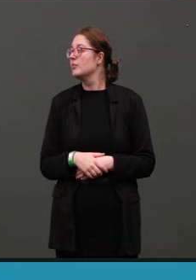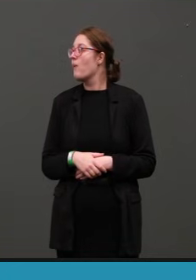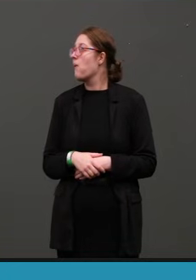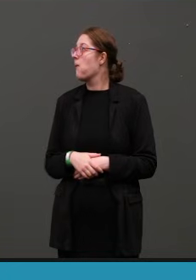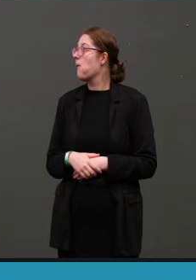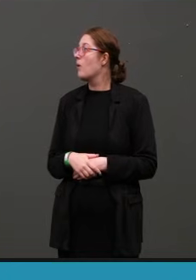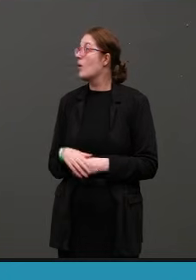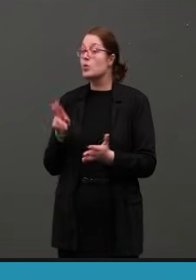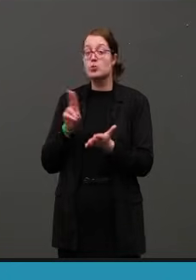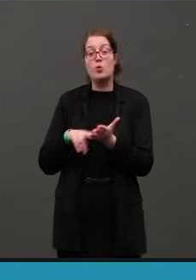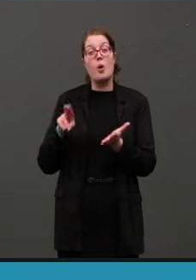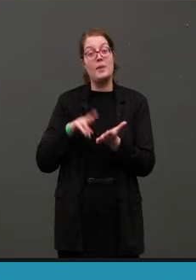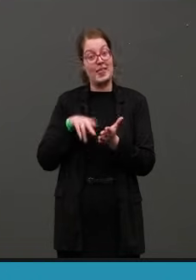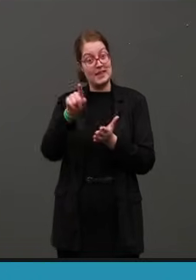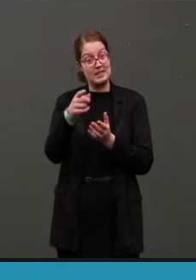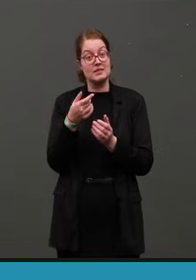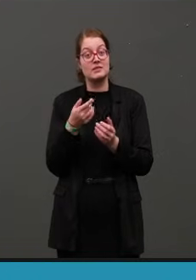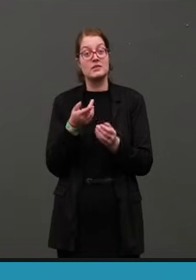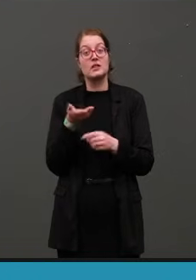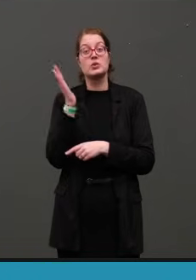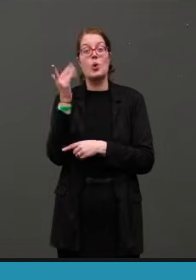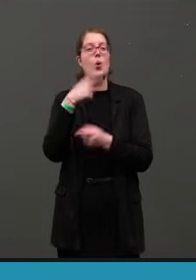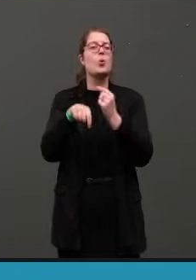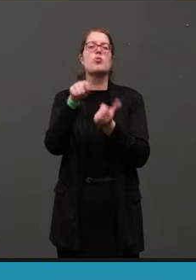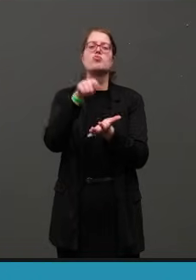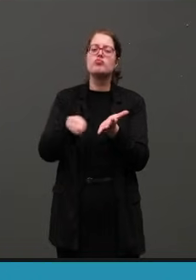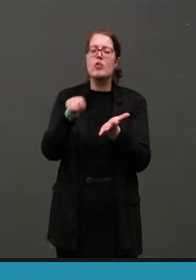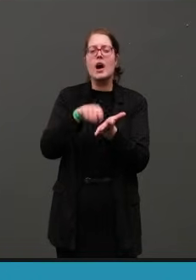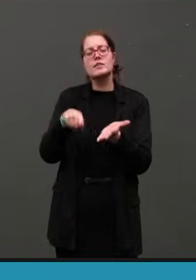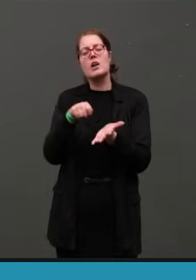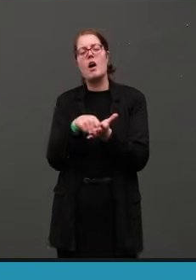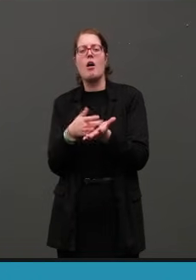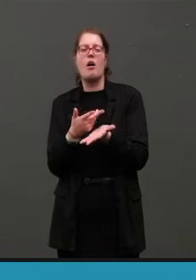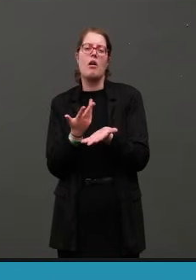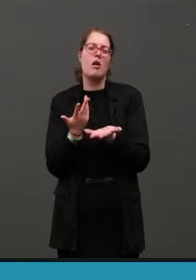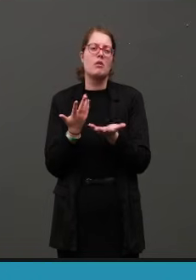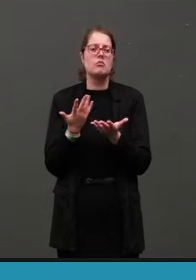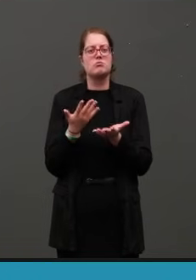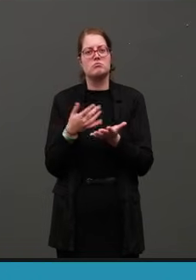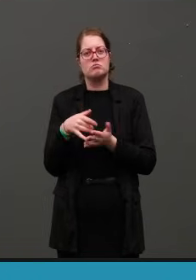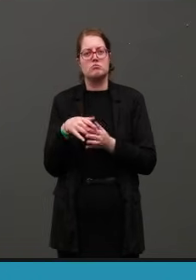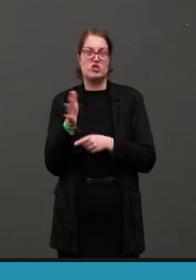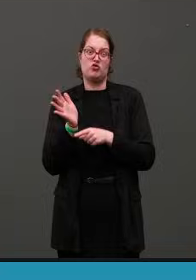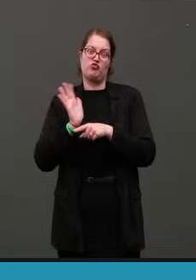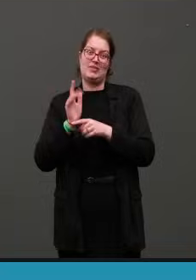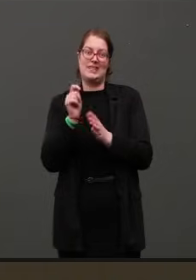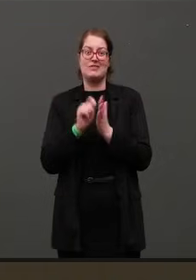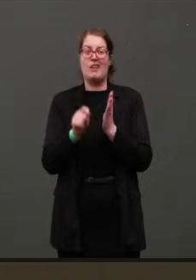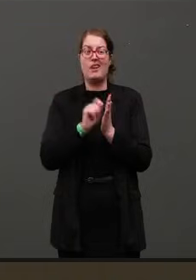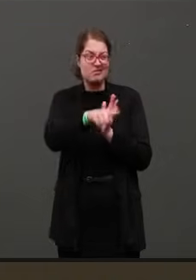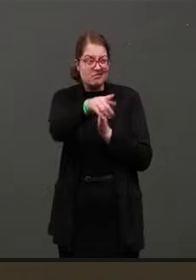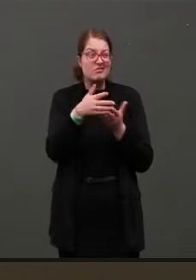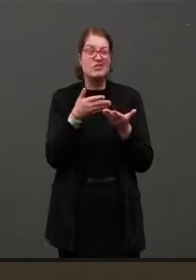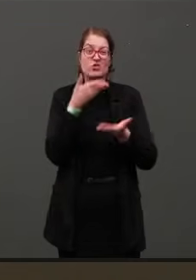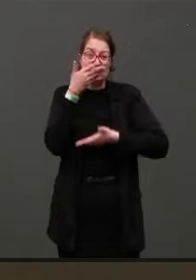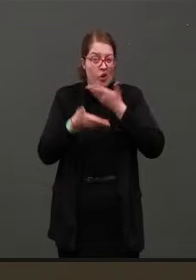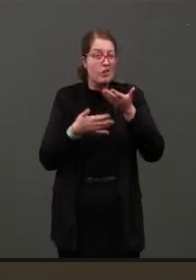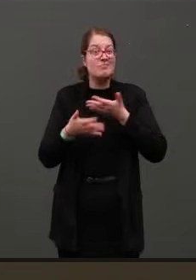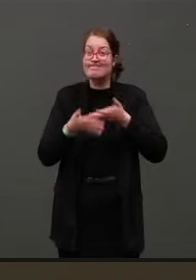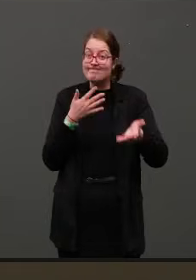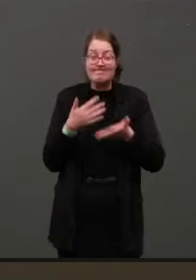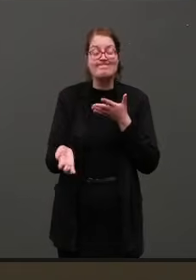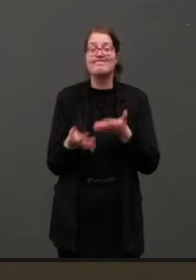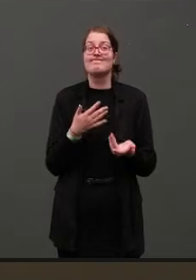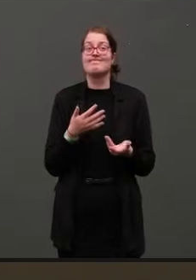particular talk to novelists or screenwriters, but the whole point, as I say, is that a great story is a great story, no matter the medium in